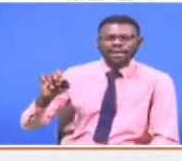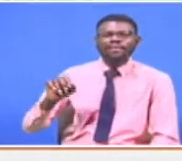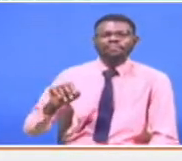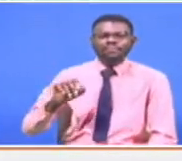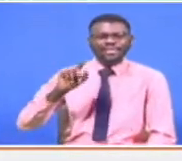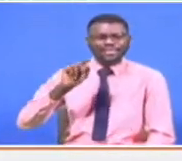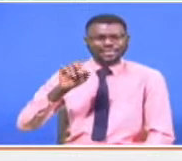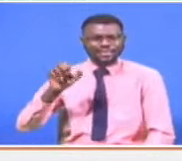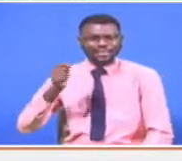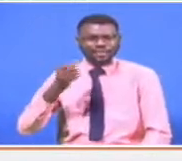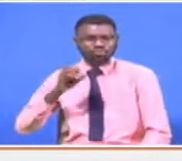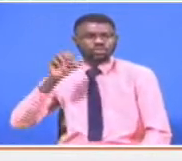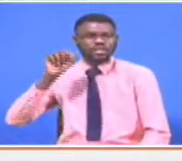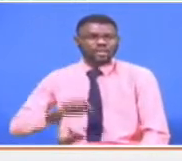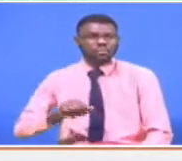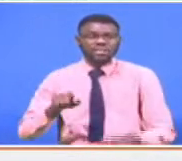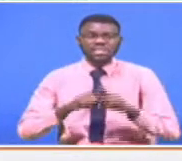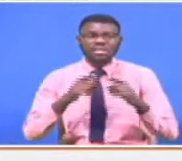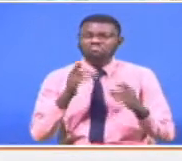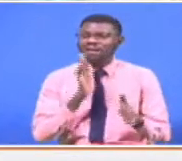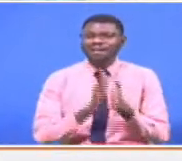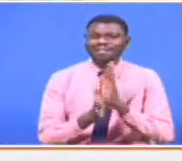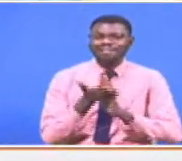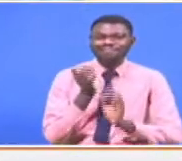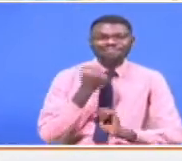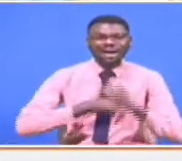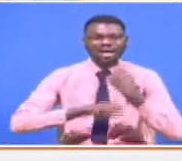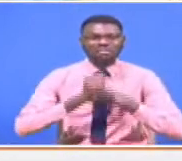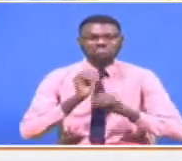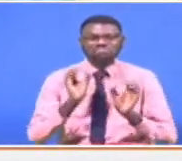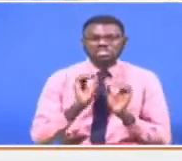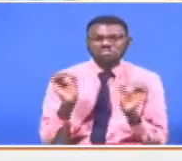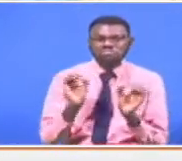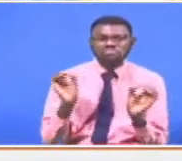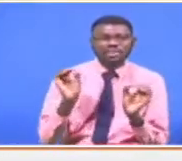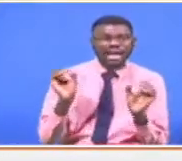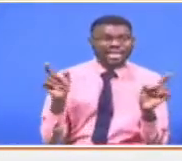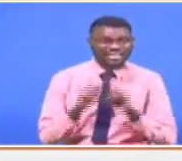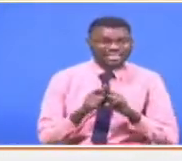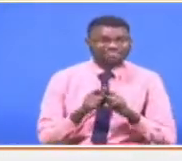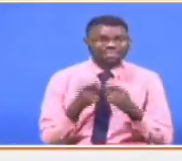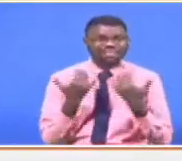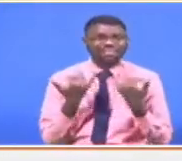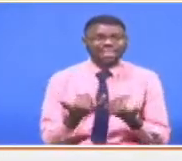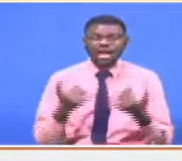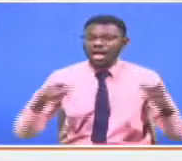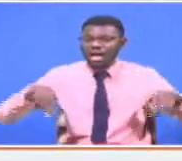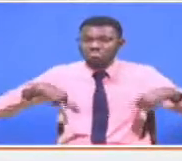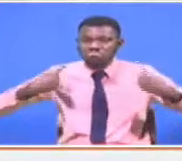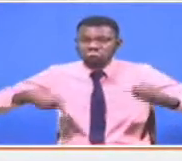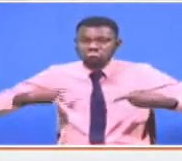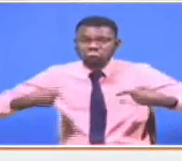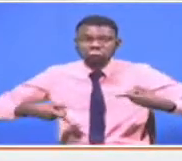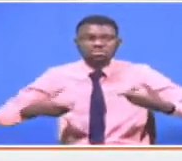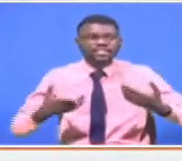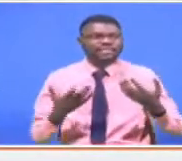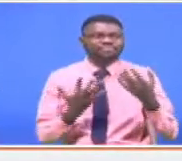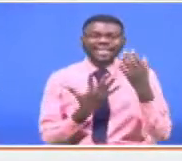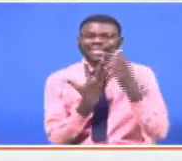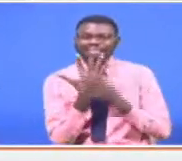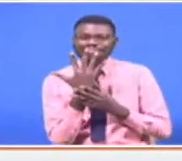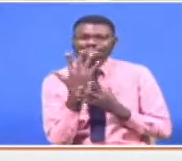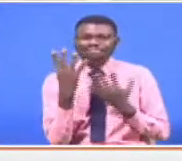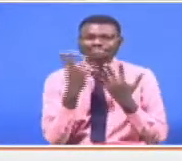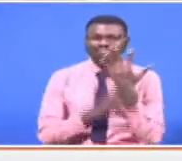Sub-County that has also remained deserted. These wheelchairs remain unused, gloves and litter